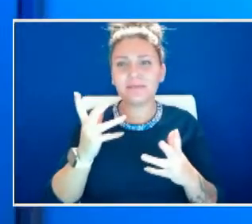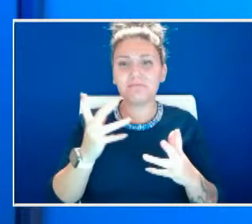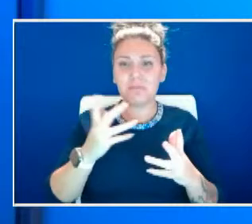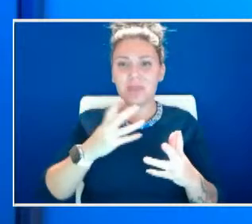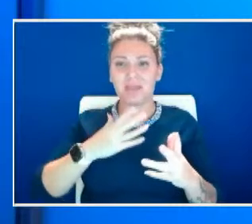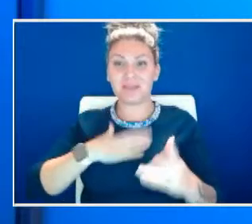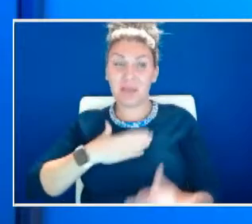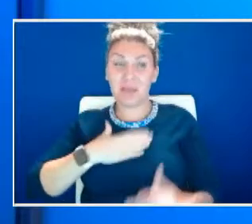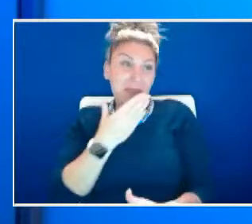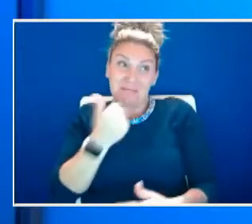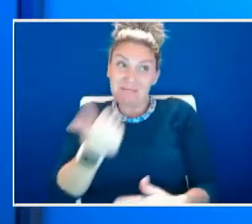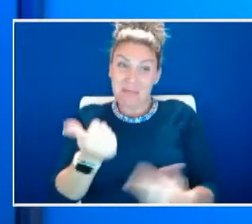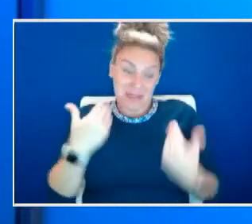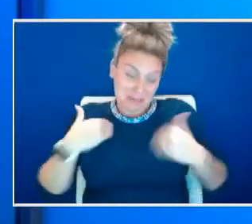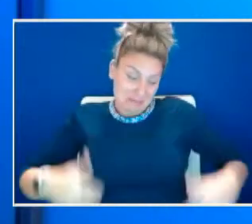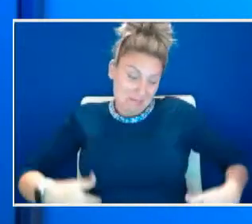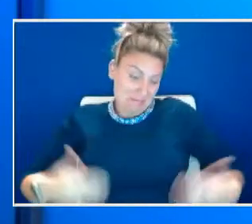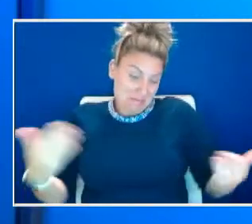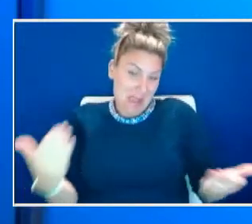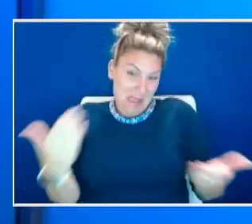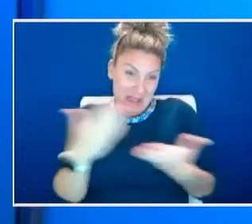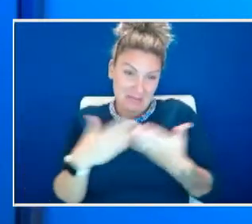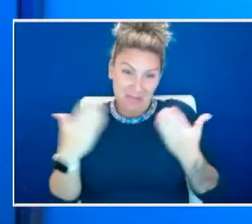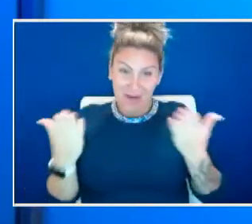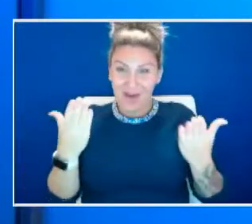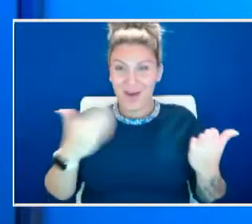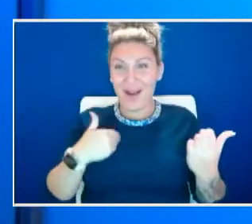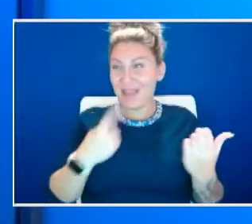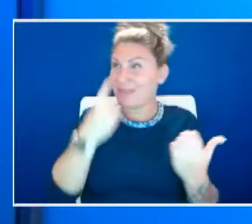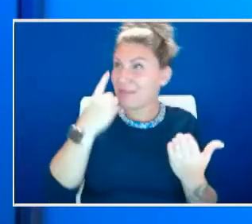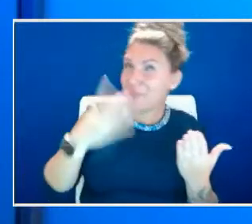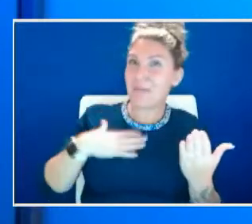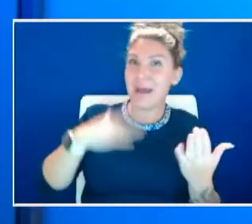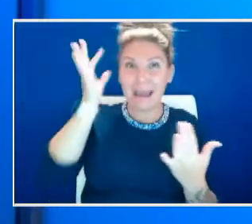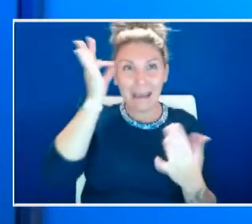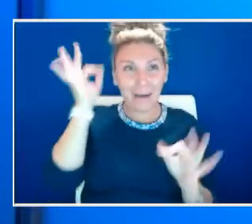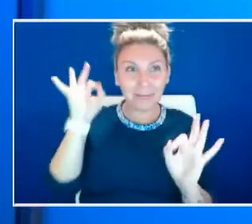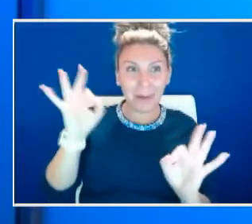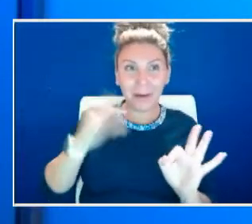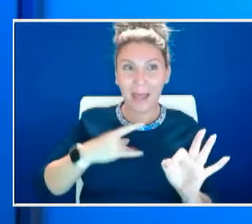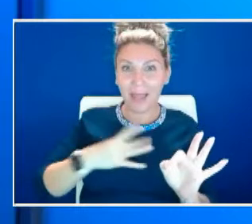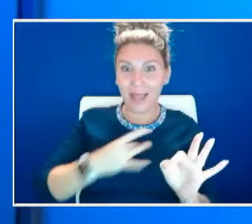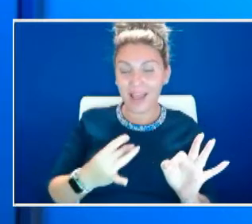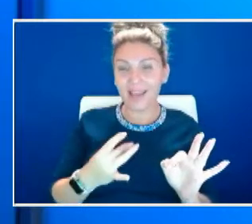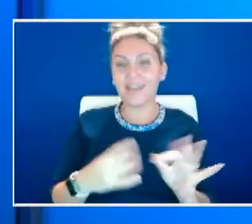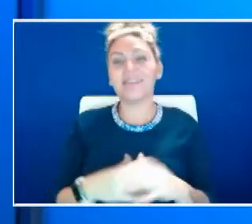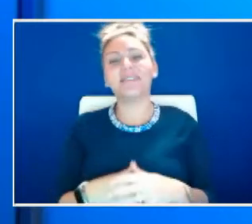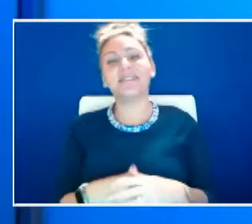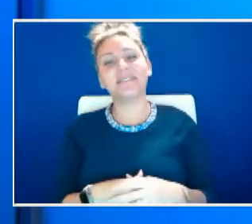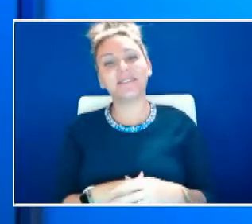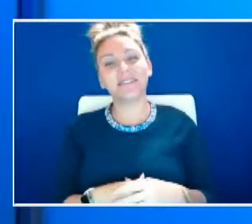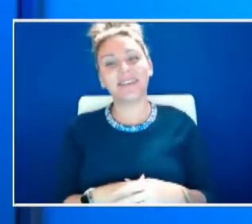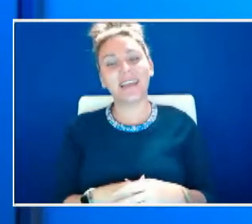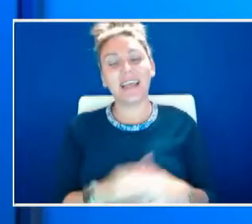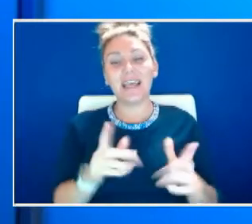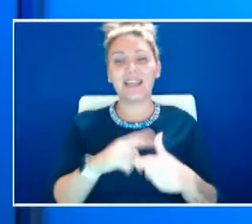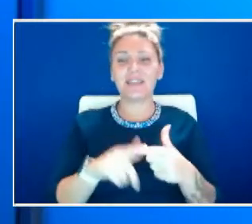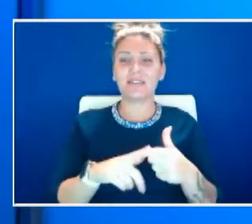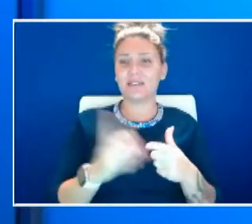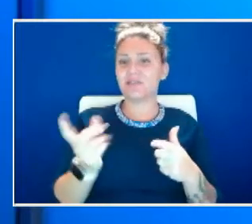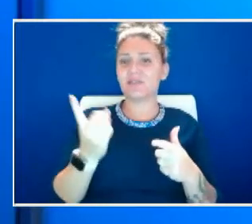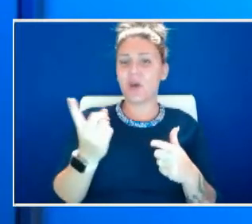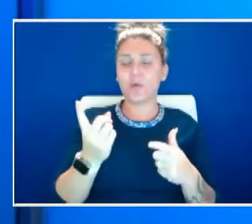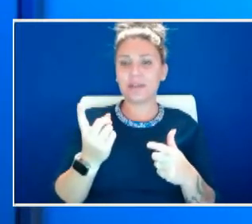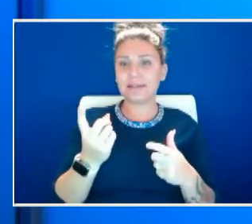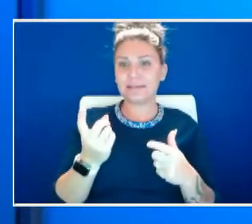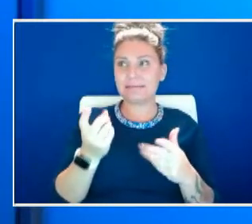feature. That's what I always thought. My hair was my best feature. And And then, you know, it's always out there, you